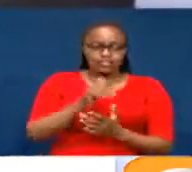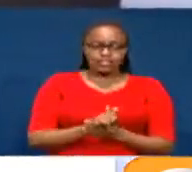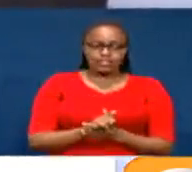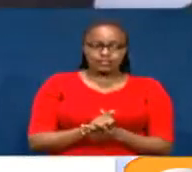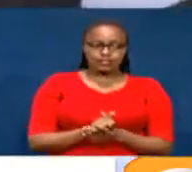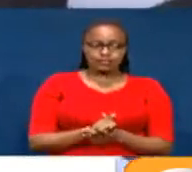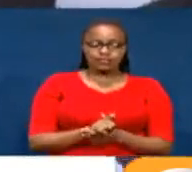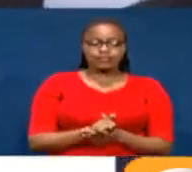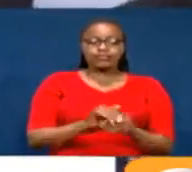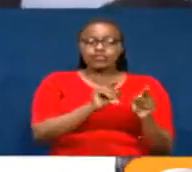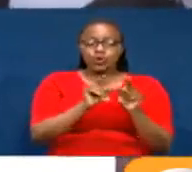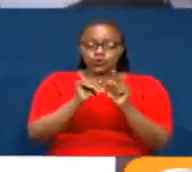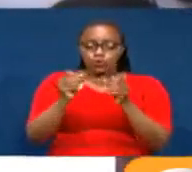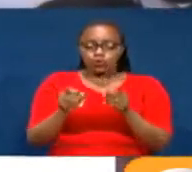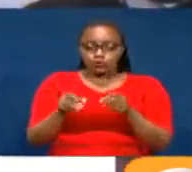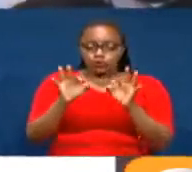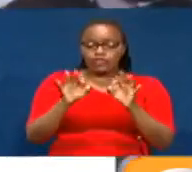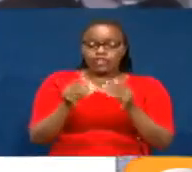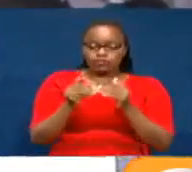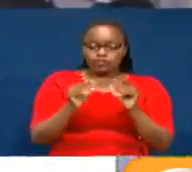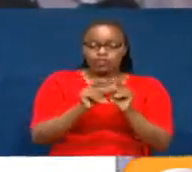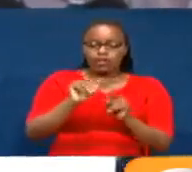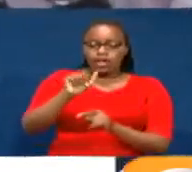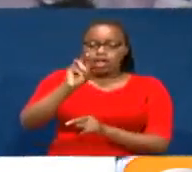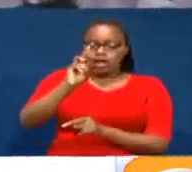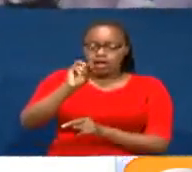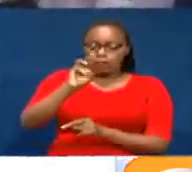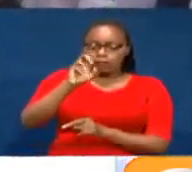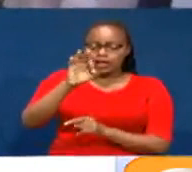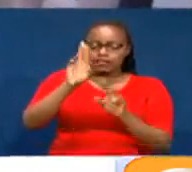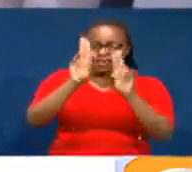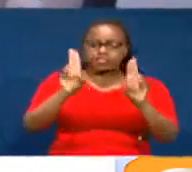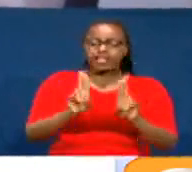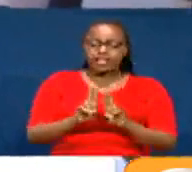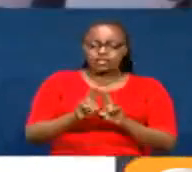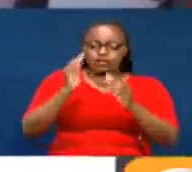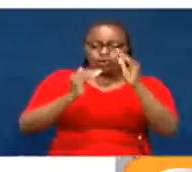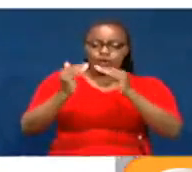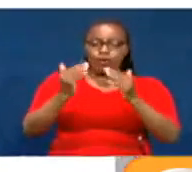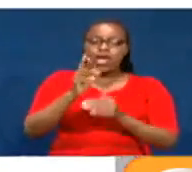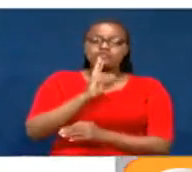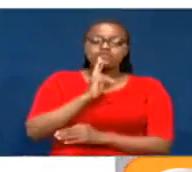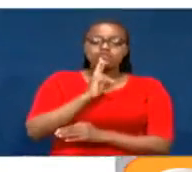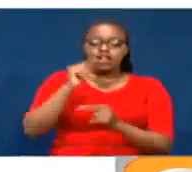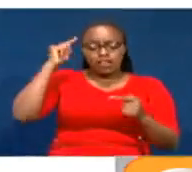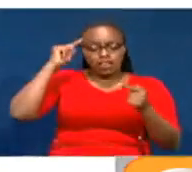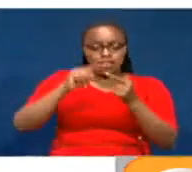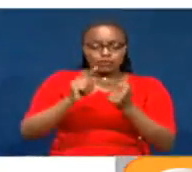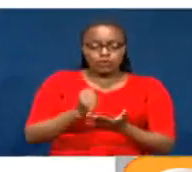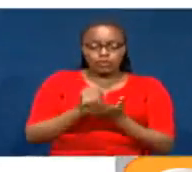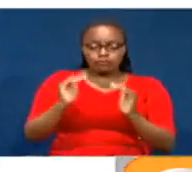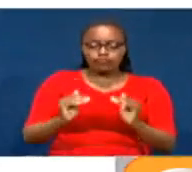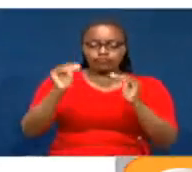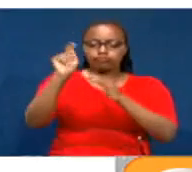so much. He officiated the groundbreaking of AMREF International University Health Sciences in Ruiru, which is meant to help in scaling